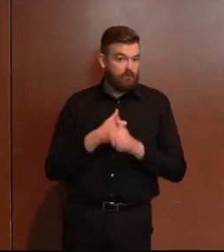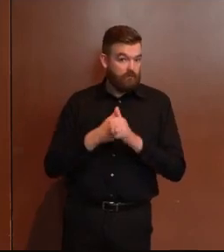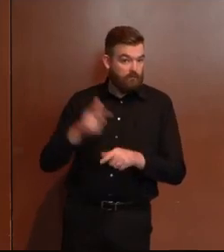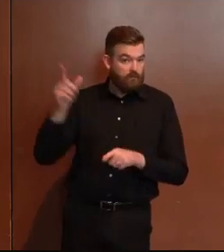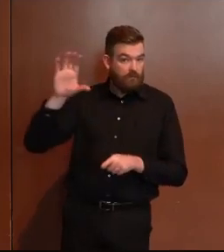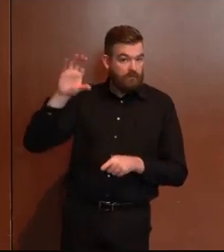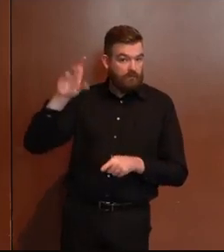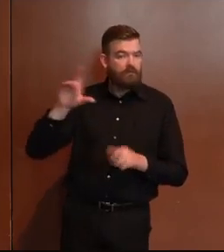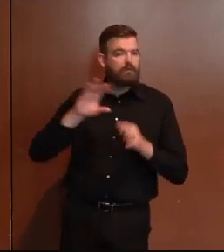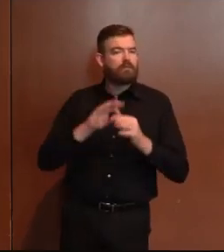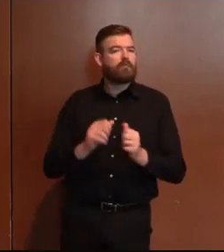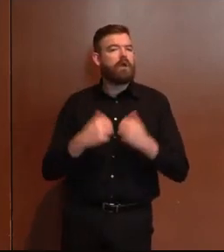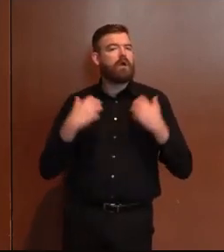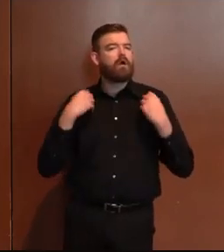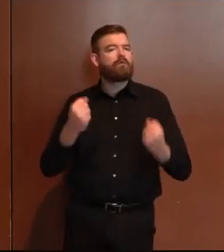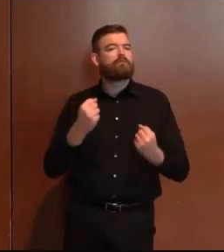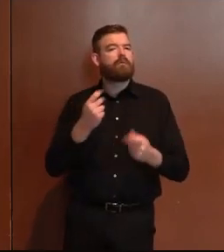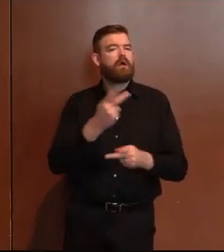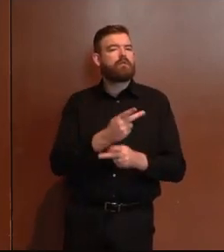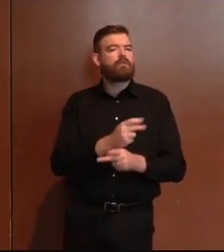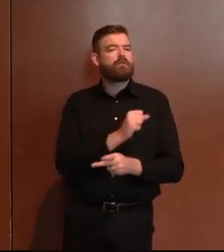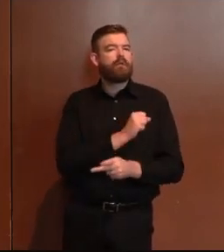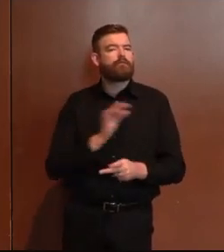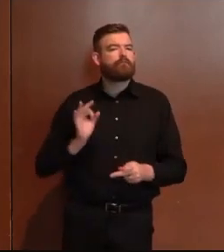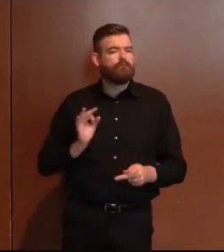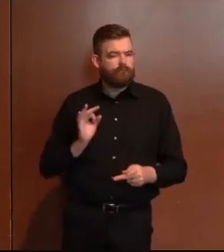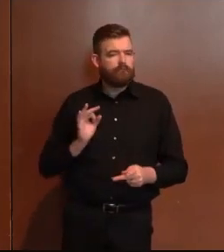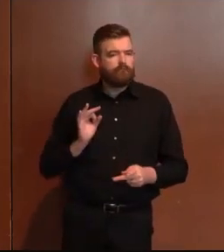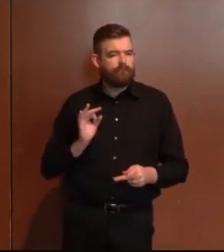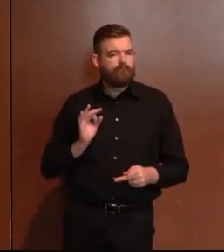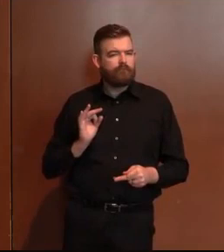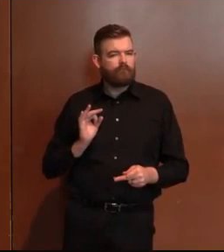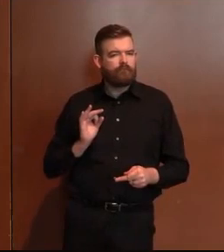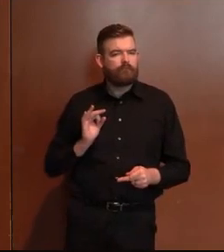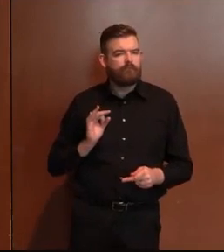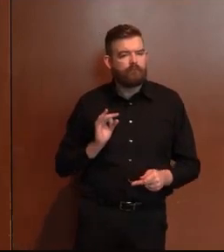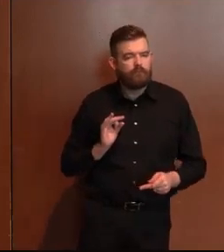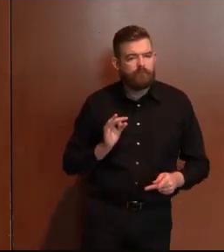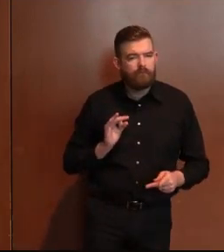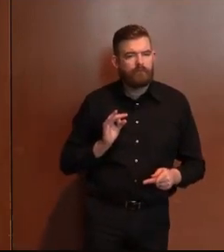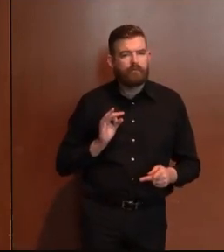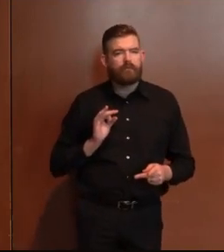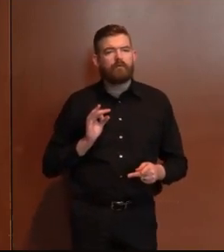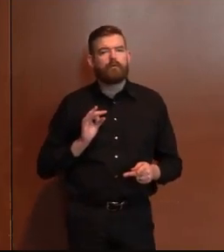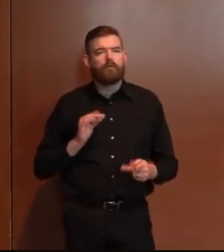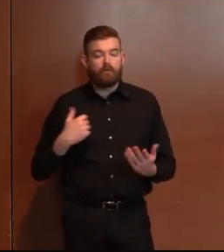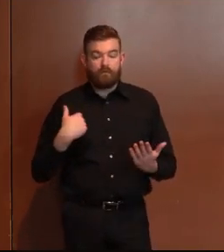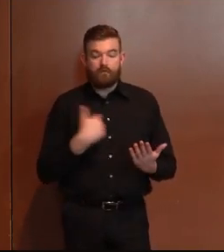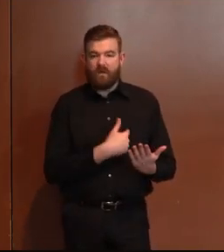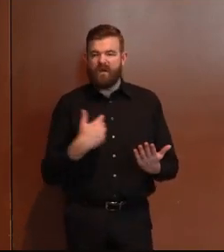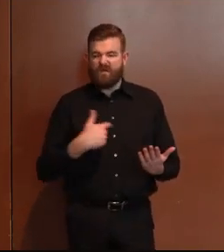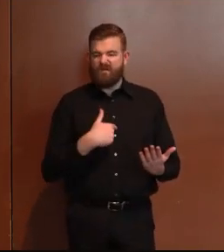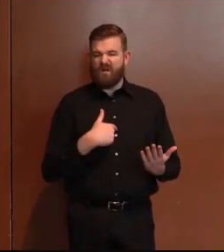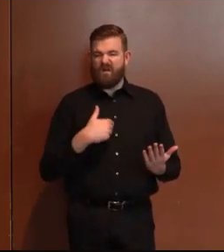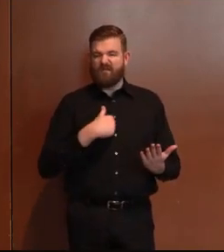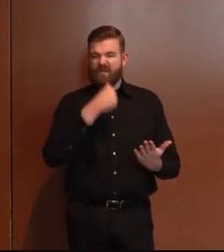I'm going to actually read specifically from our guidance, which is completely aligned with CDC guidance. We actually have on